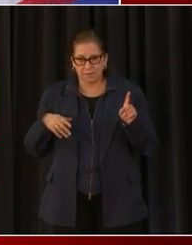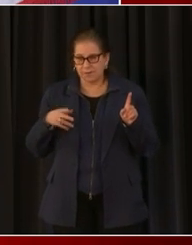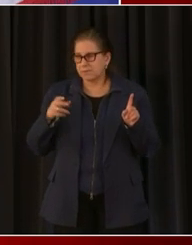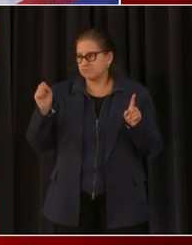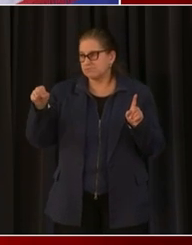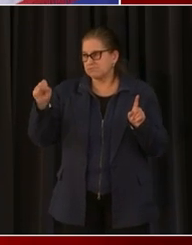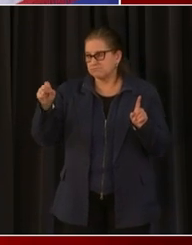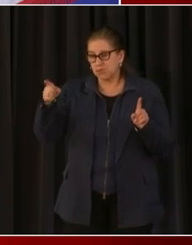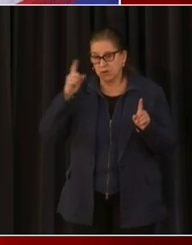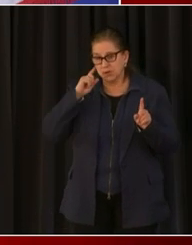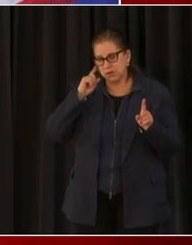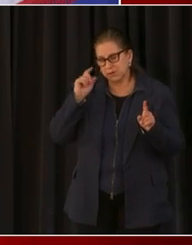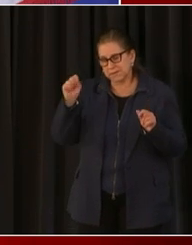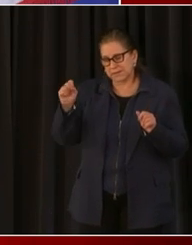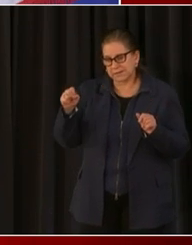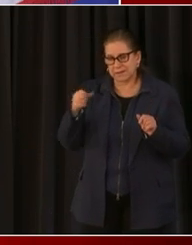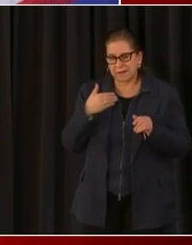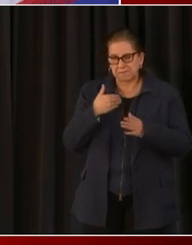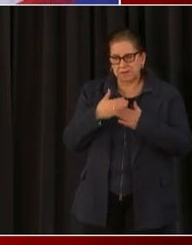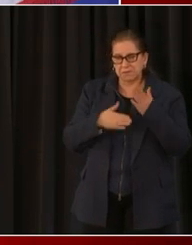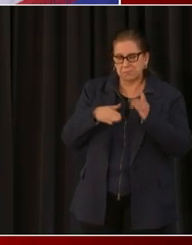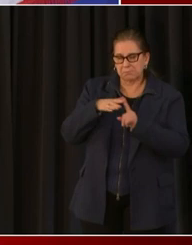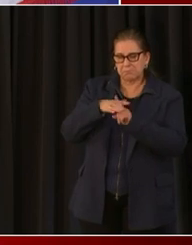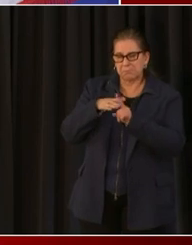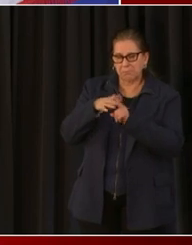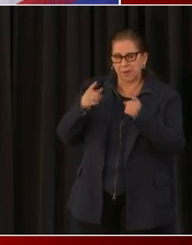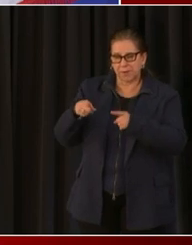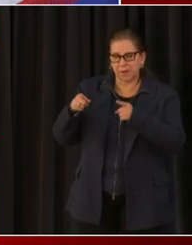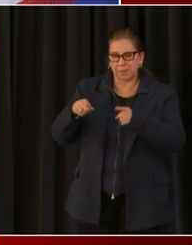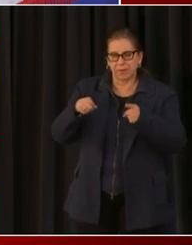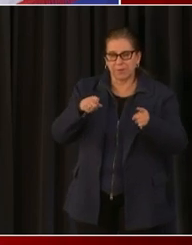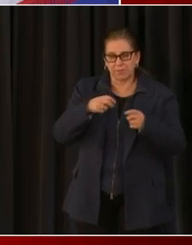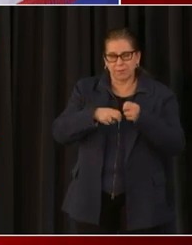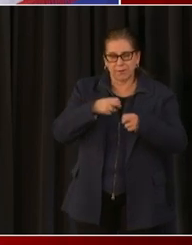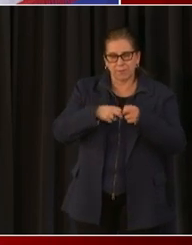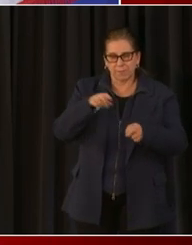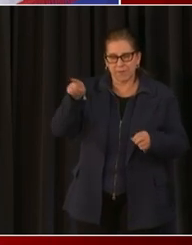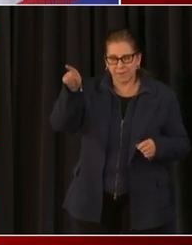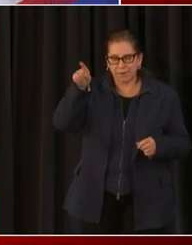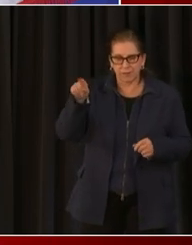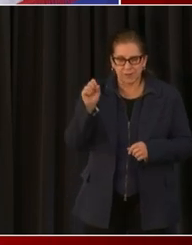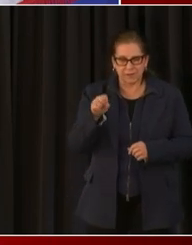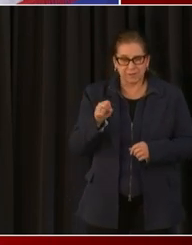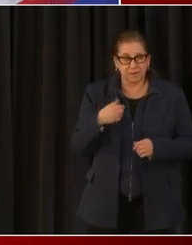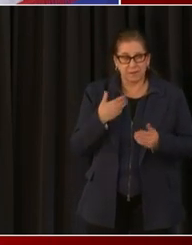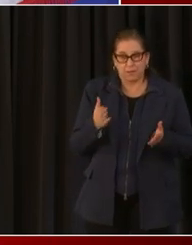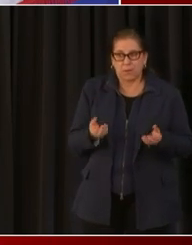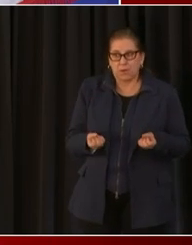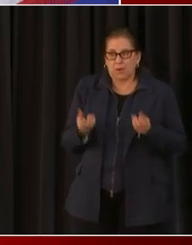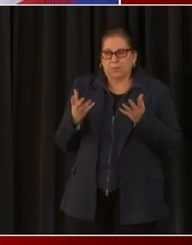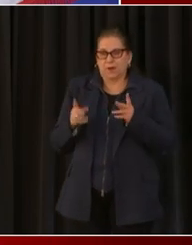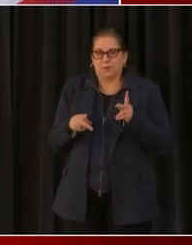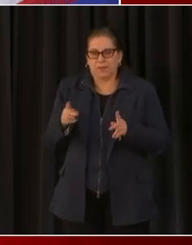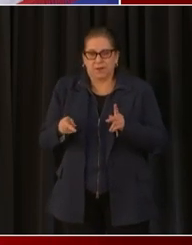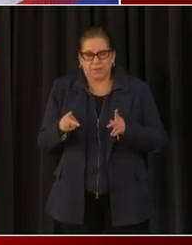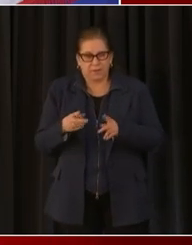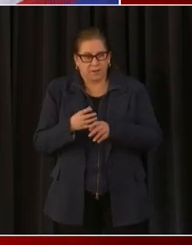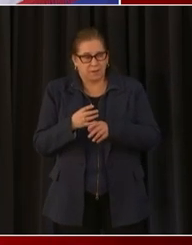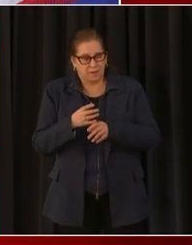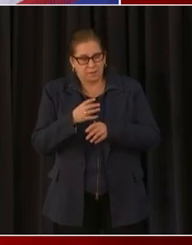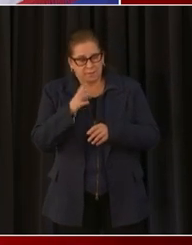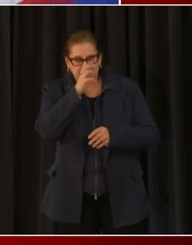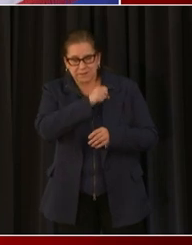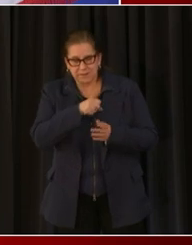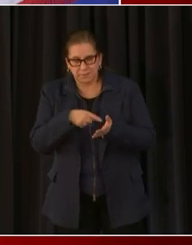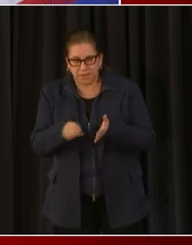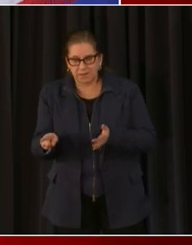payments can be made. I understand that it affects 1 week. I'm not sure how many people didn't get the payment